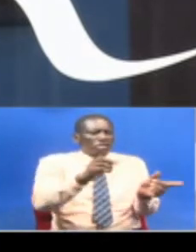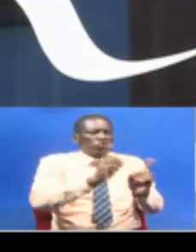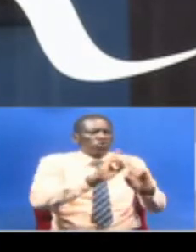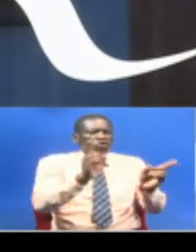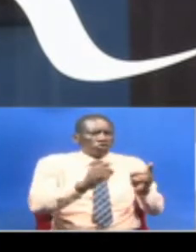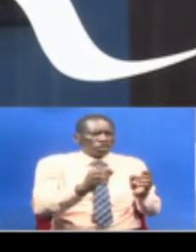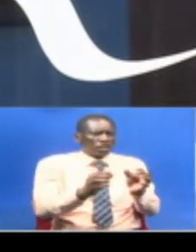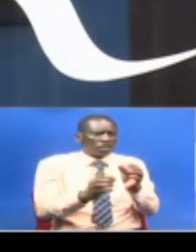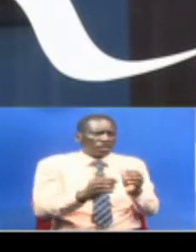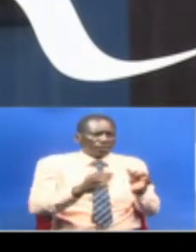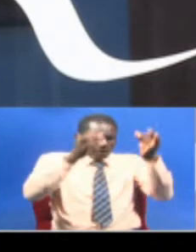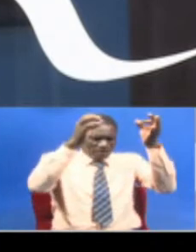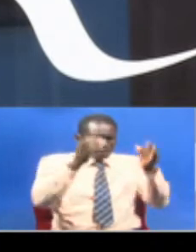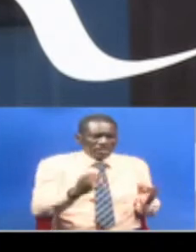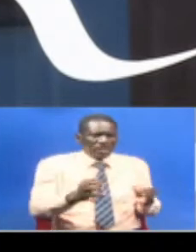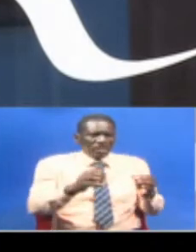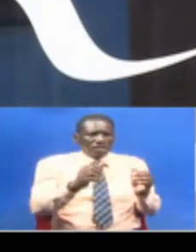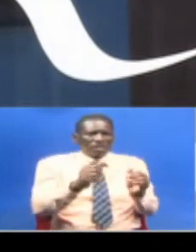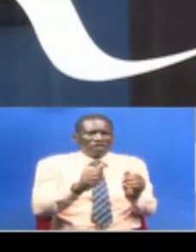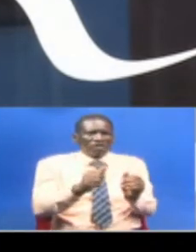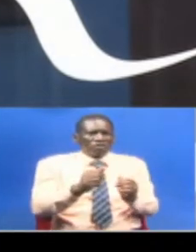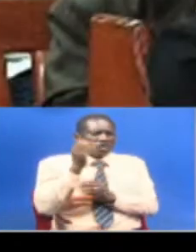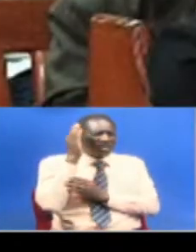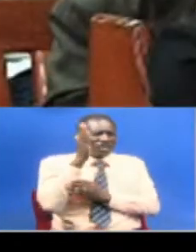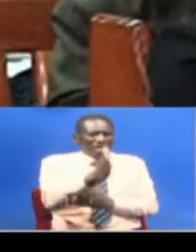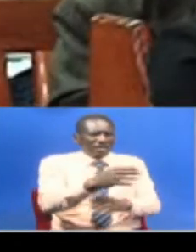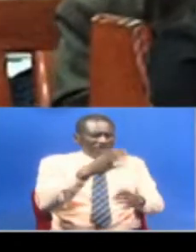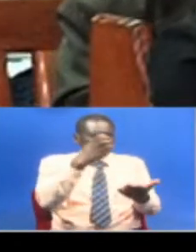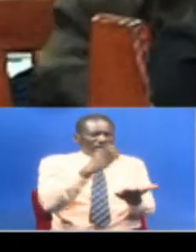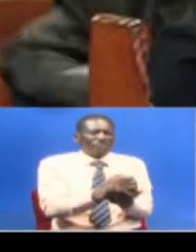necessarily be decided on direct